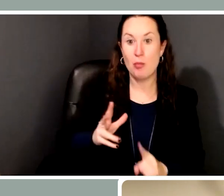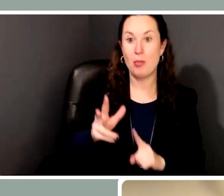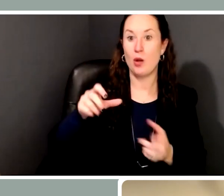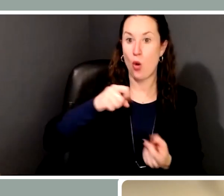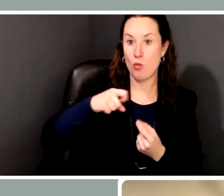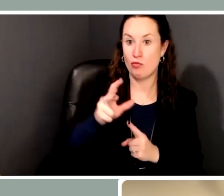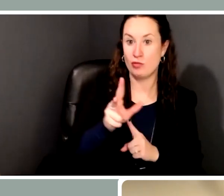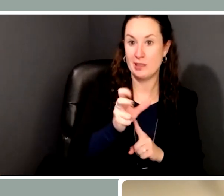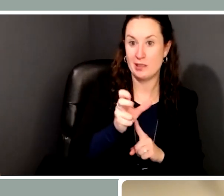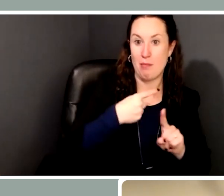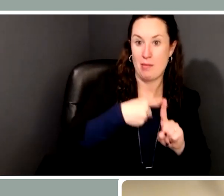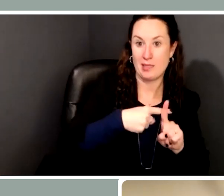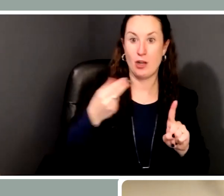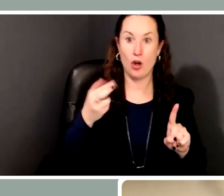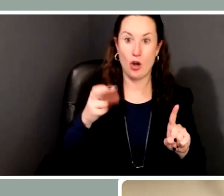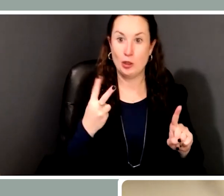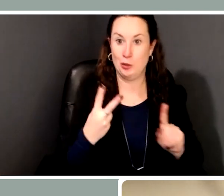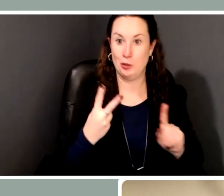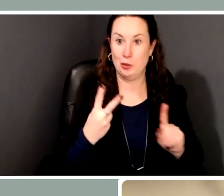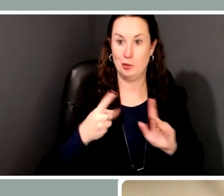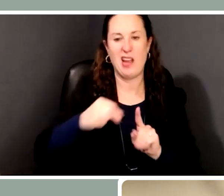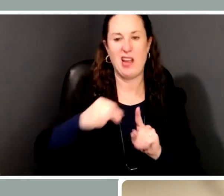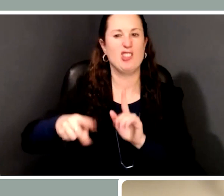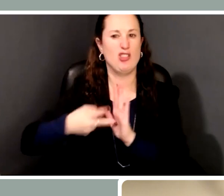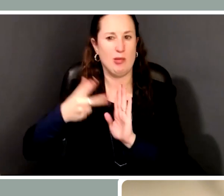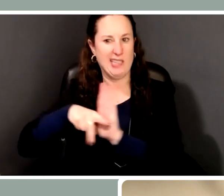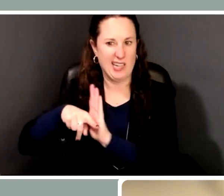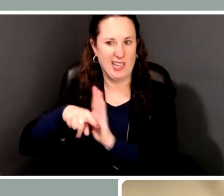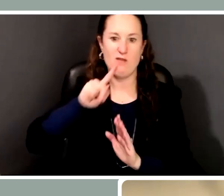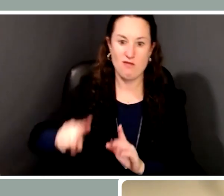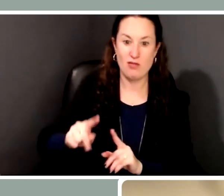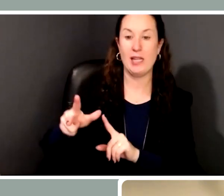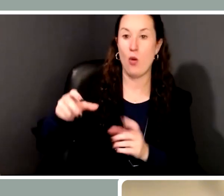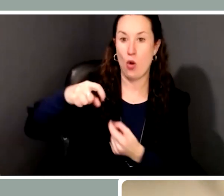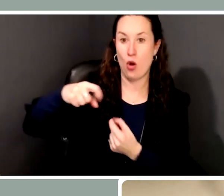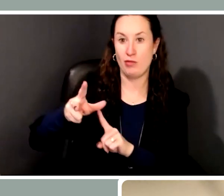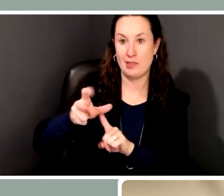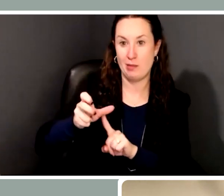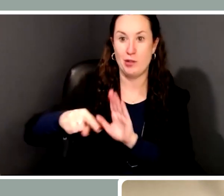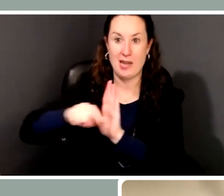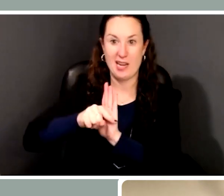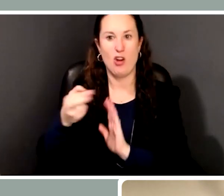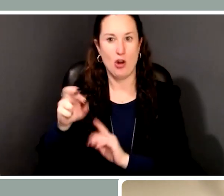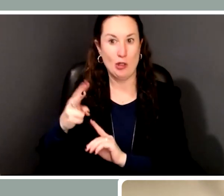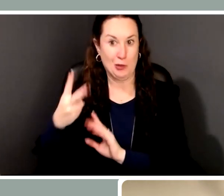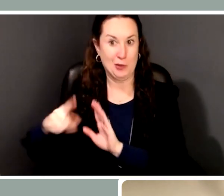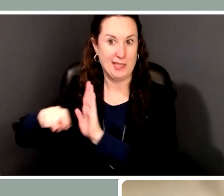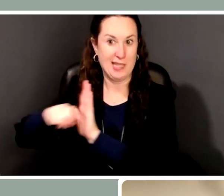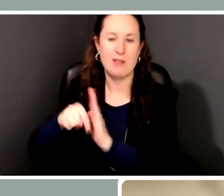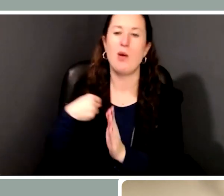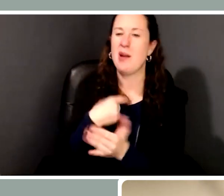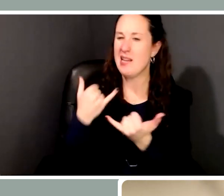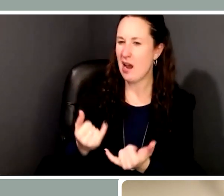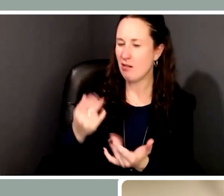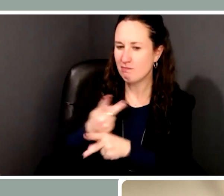negative, and triple negative, which is really hormone receptor negative and HER2 negative, we've now exploded out that HER2 negative group.